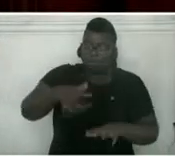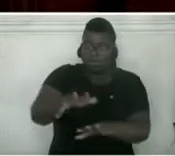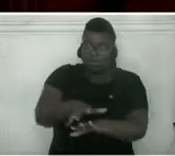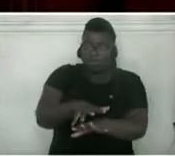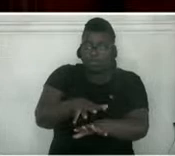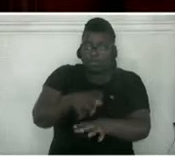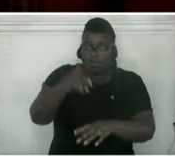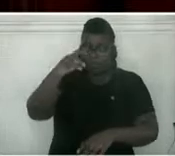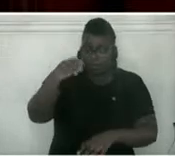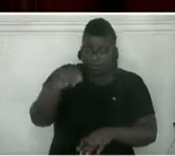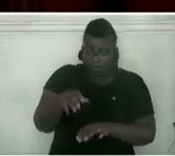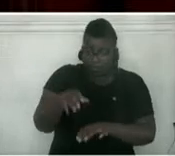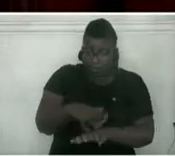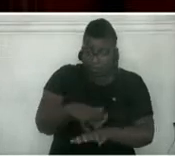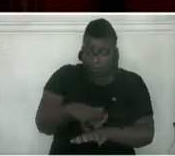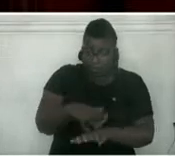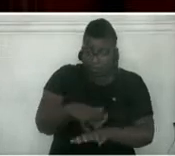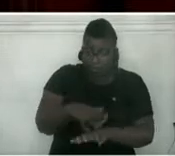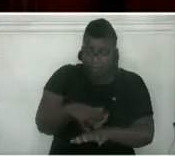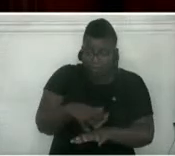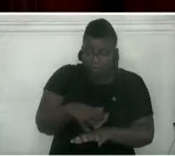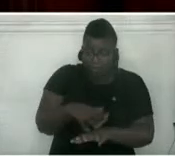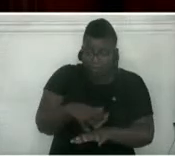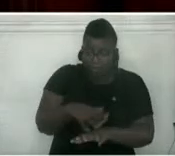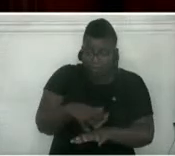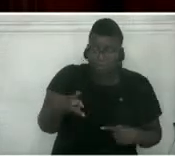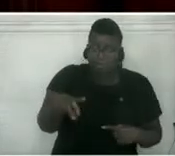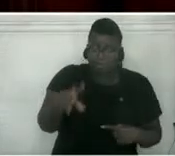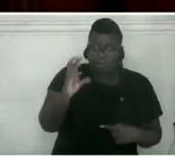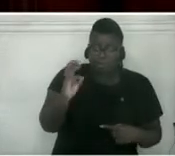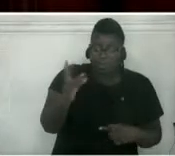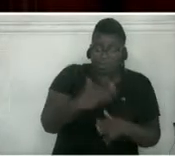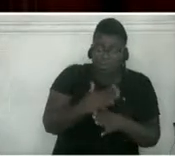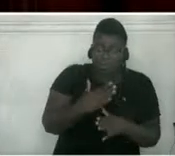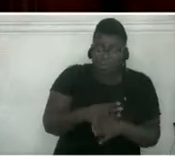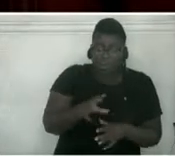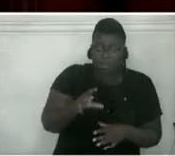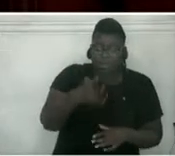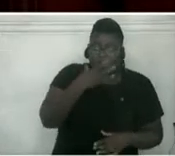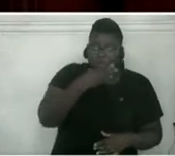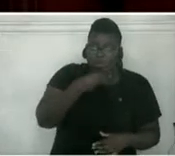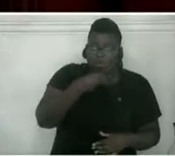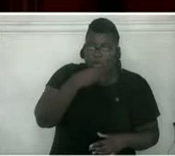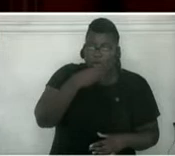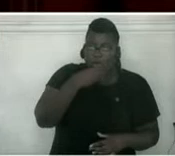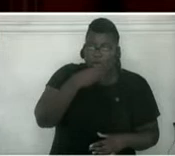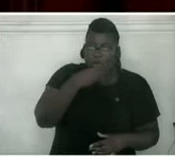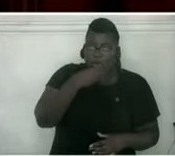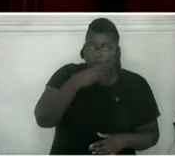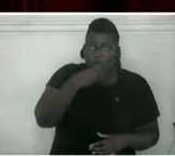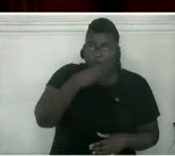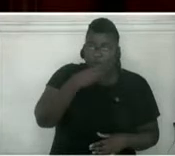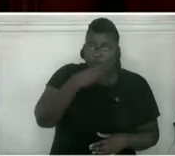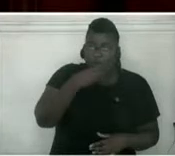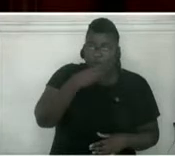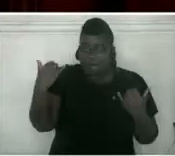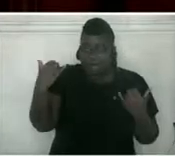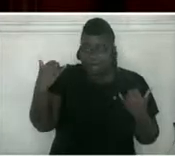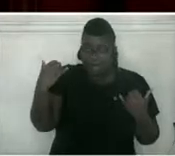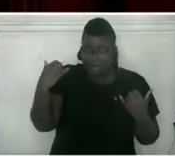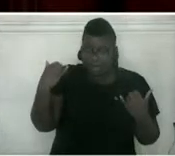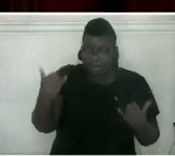in the previous SOPA that we will be working to commercialize goat farming. The department has finalized